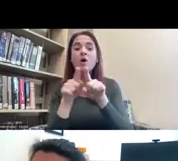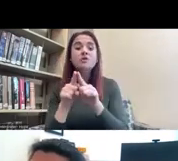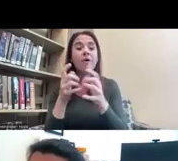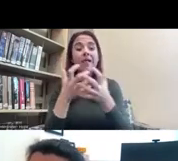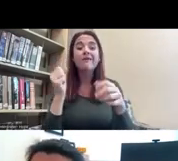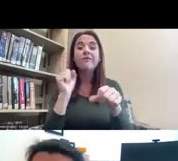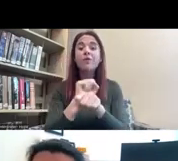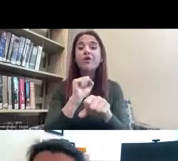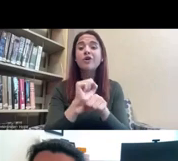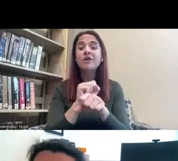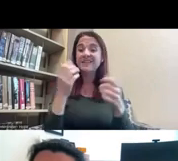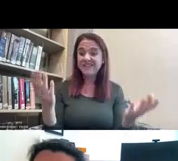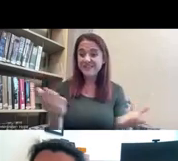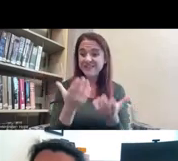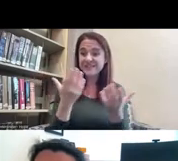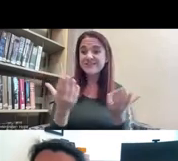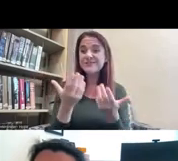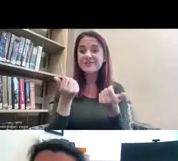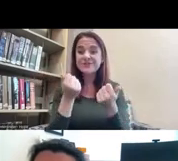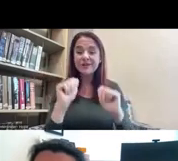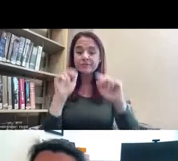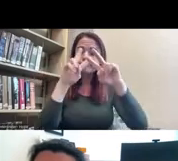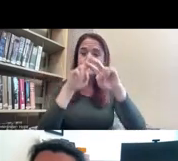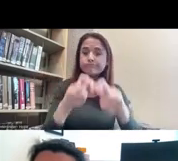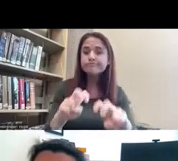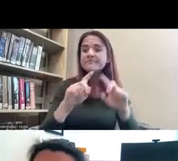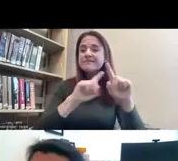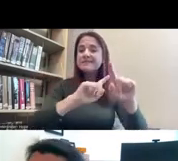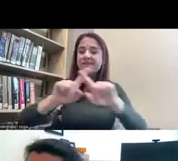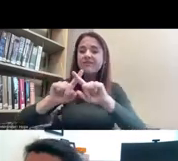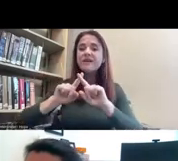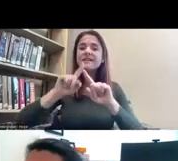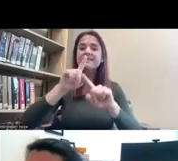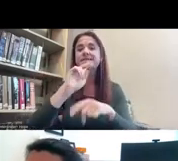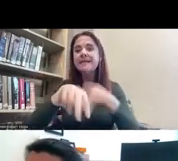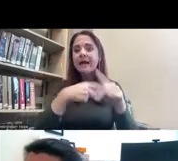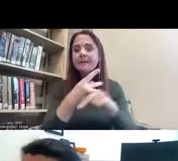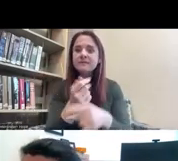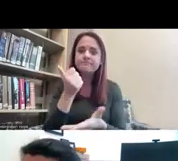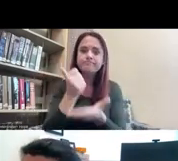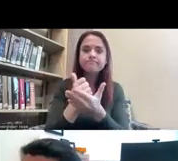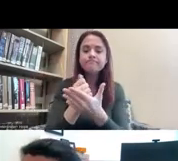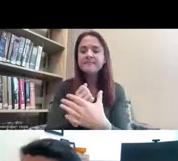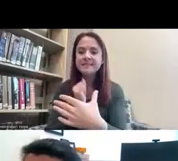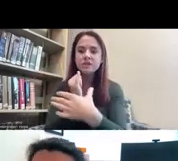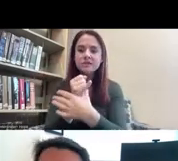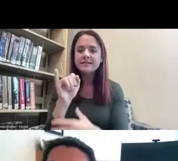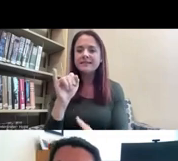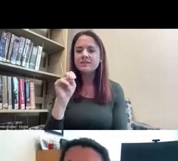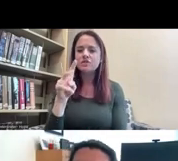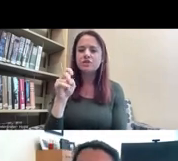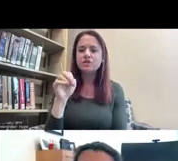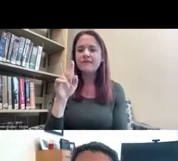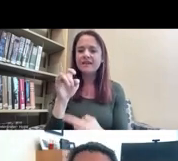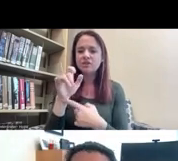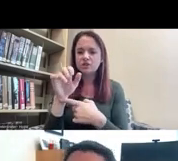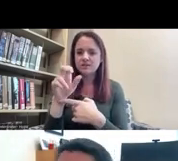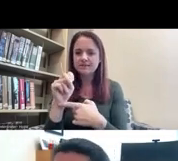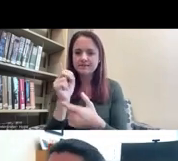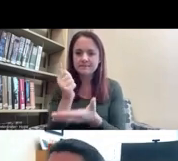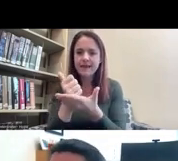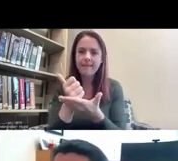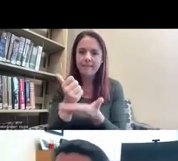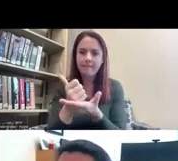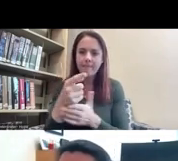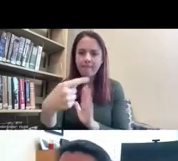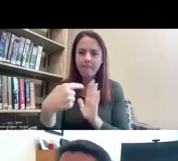work here to look at different interventions to help with symptoms. So I mentioned some